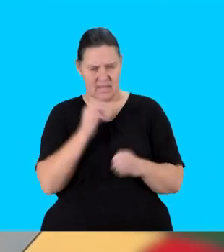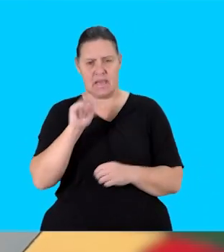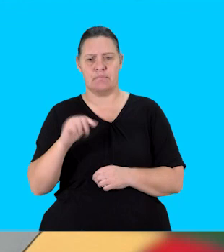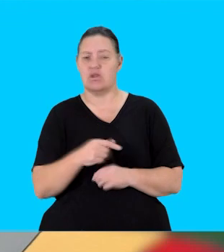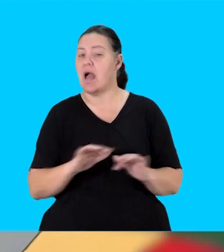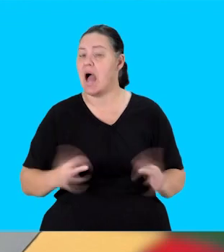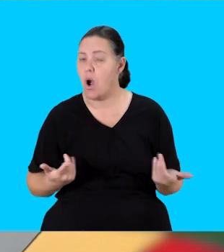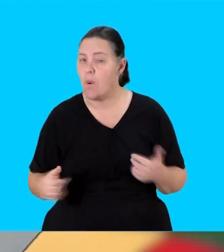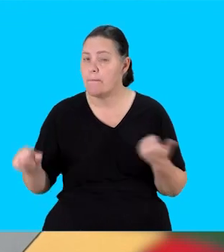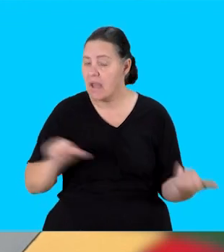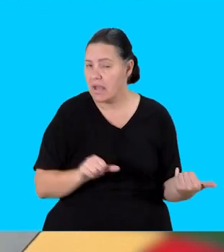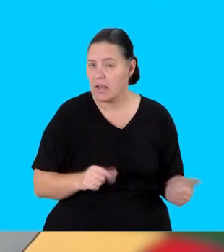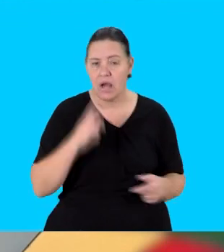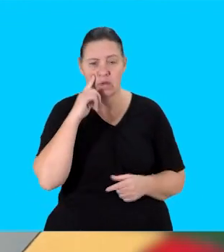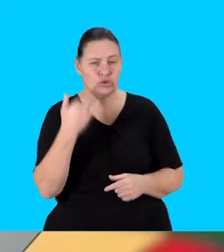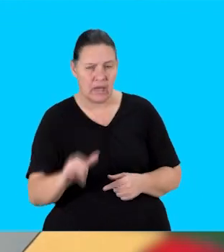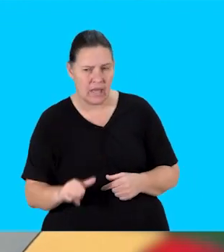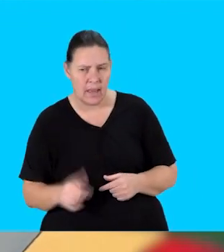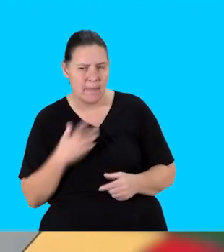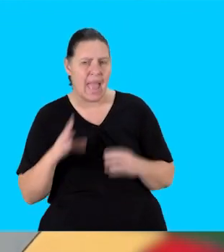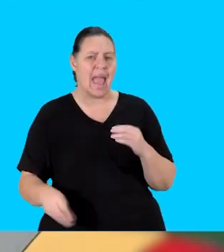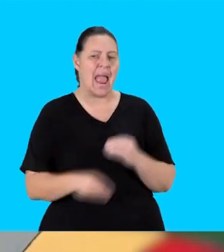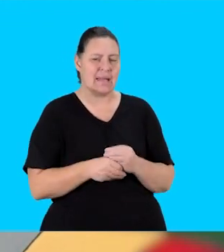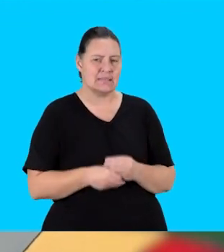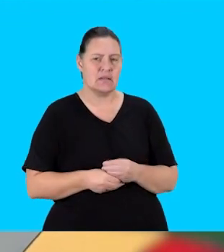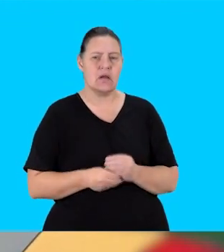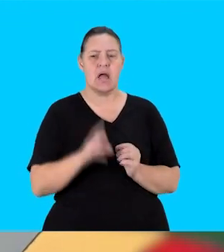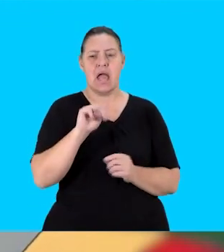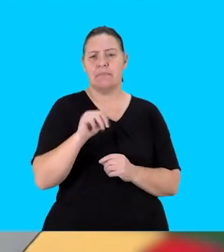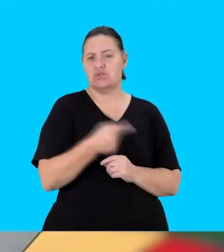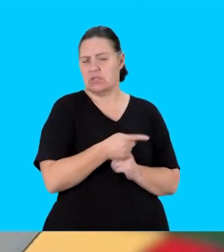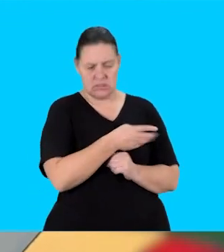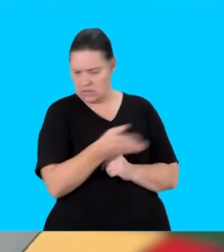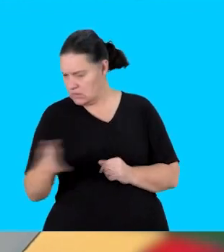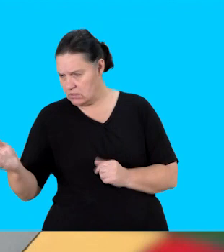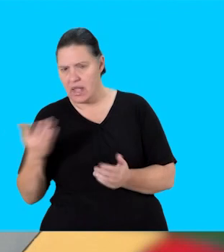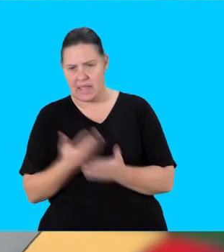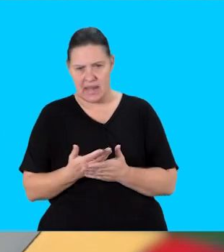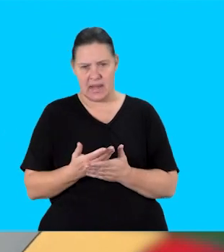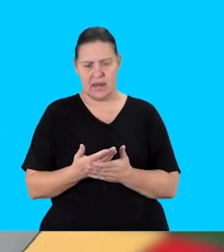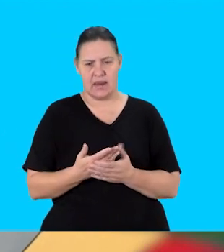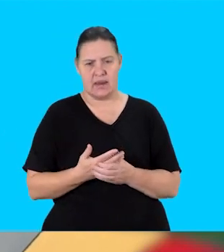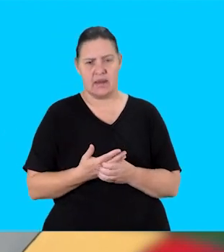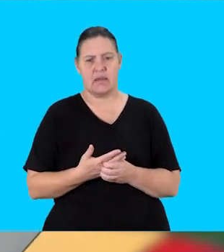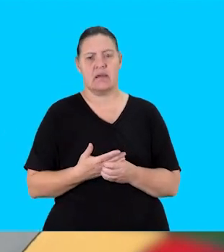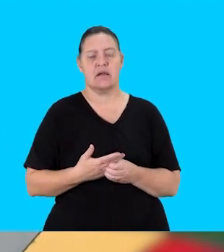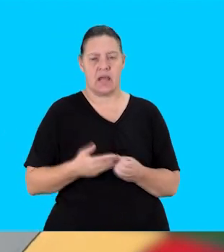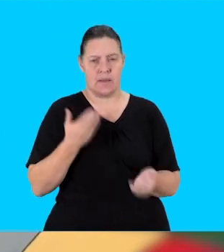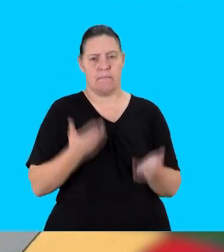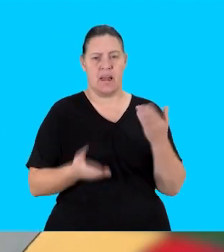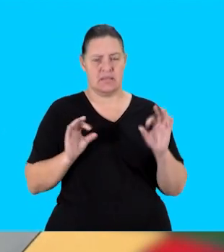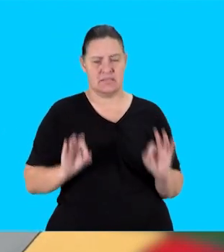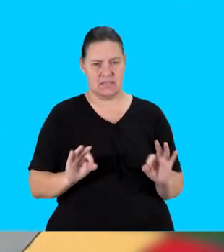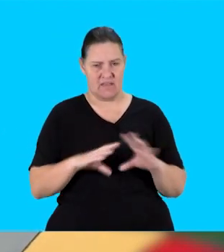magnesium. So how do you go back? You check what number can you add in front of whichever one of these chemical formulas so that you